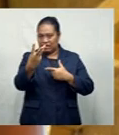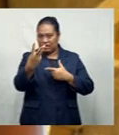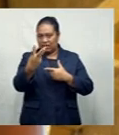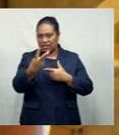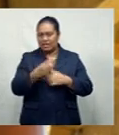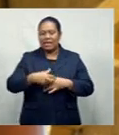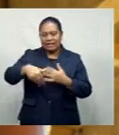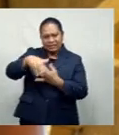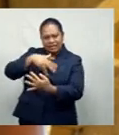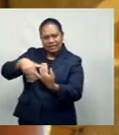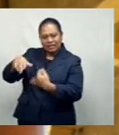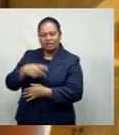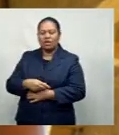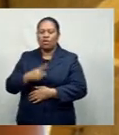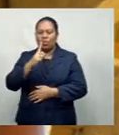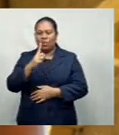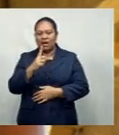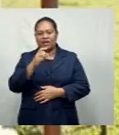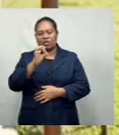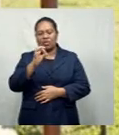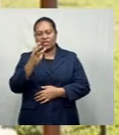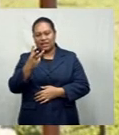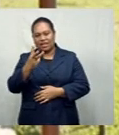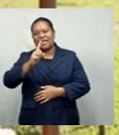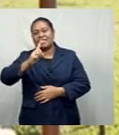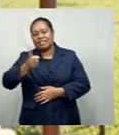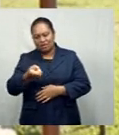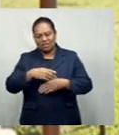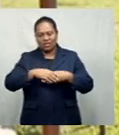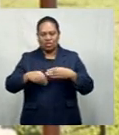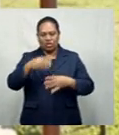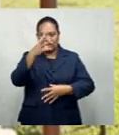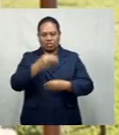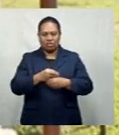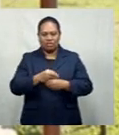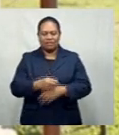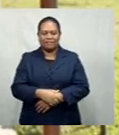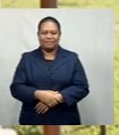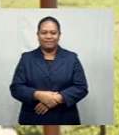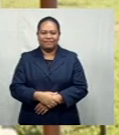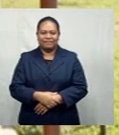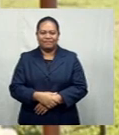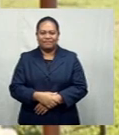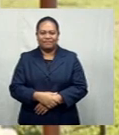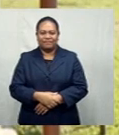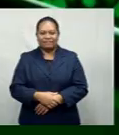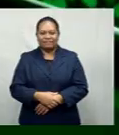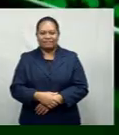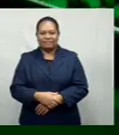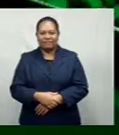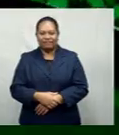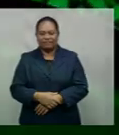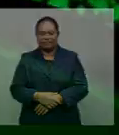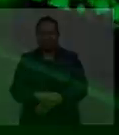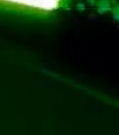government $130,000. Eleanor Turangivi, FBC News.